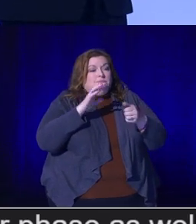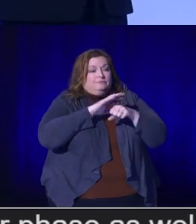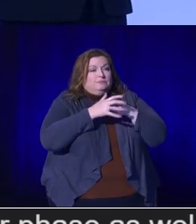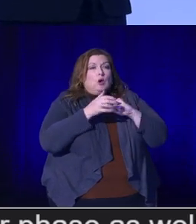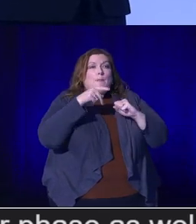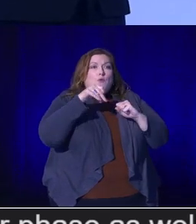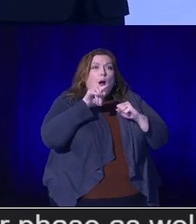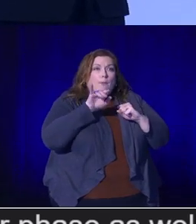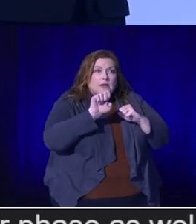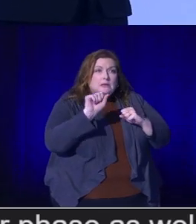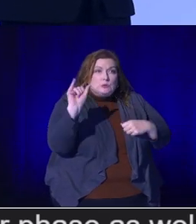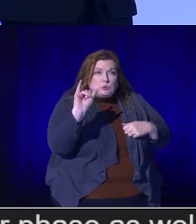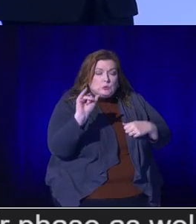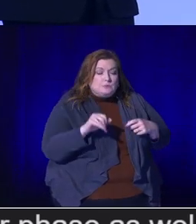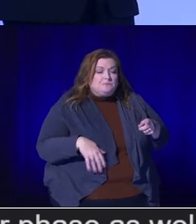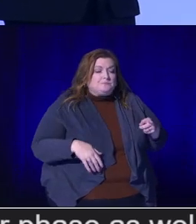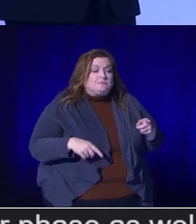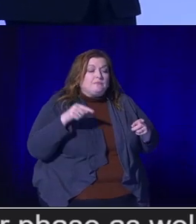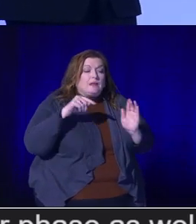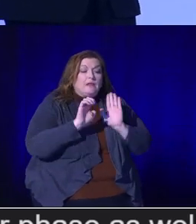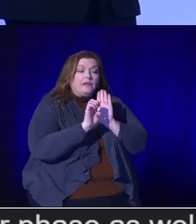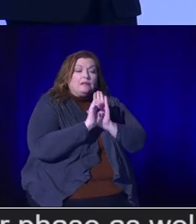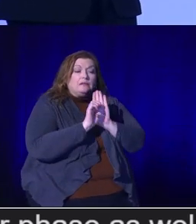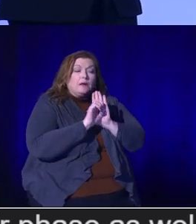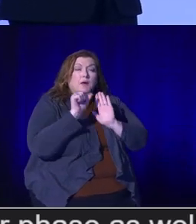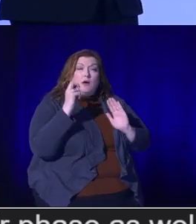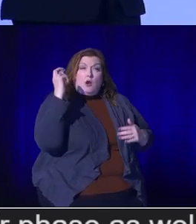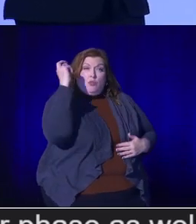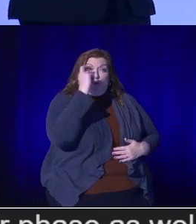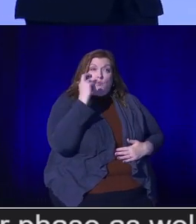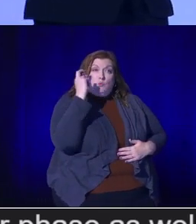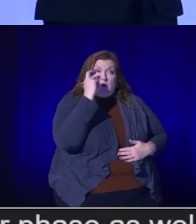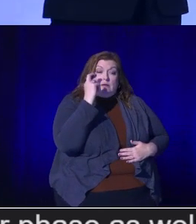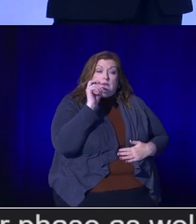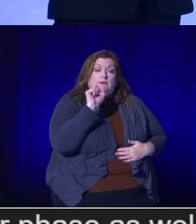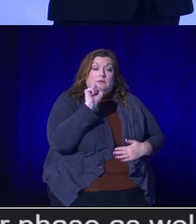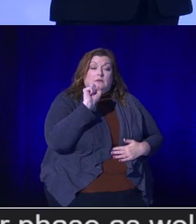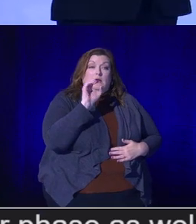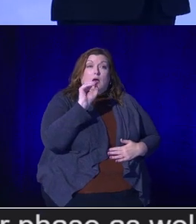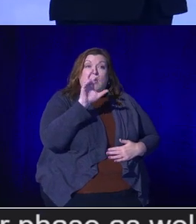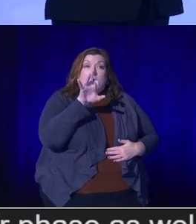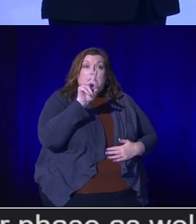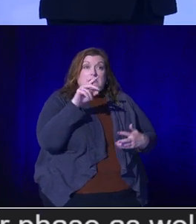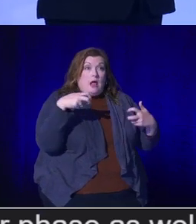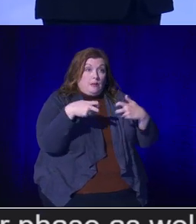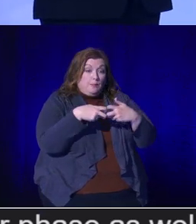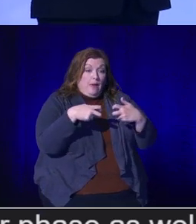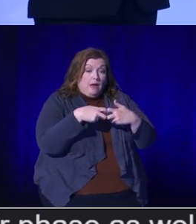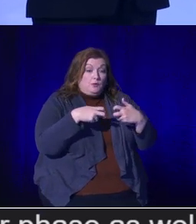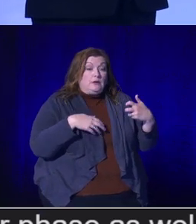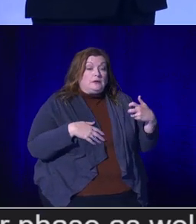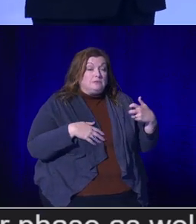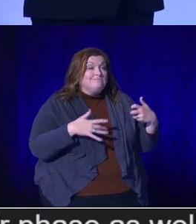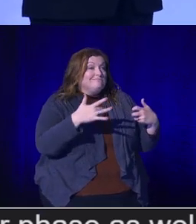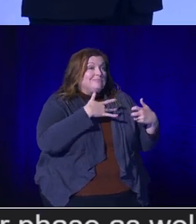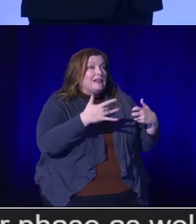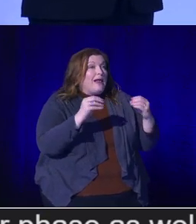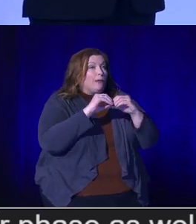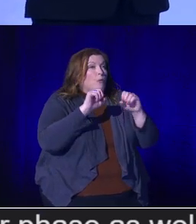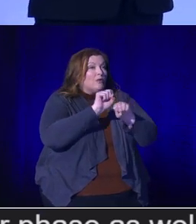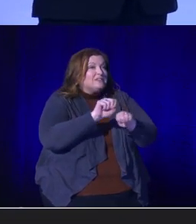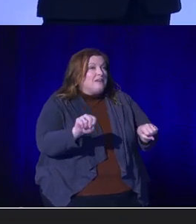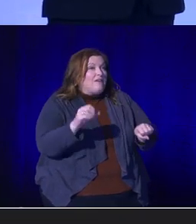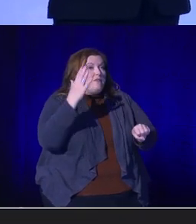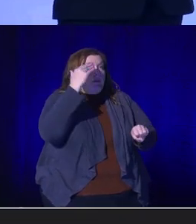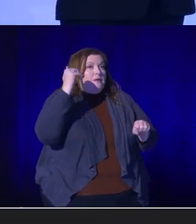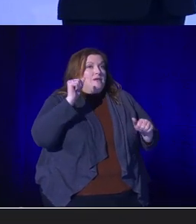this is an example of another reason that solid batteries are likely safer, because they have